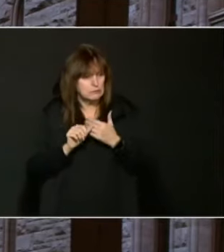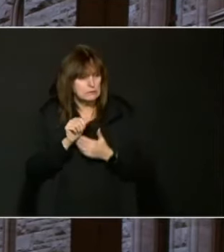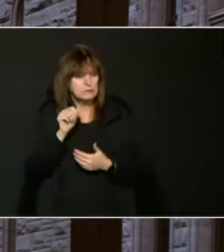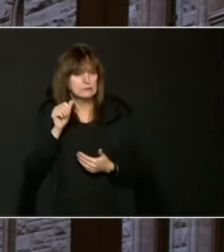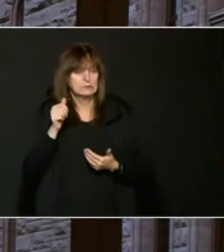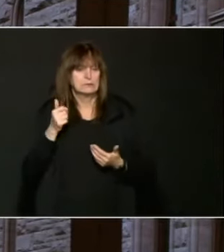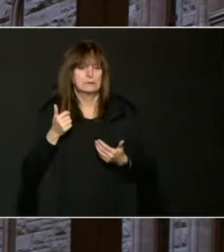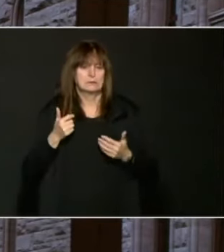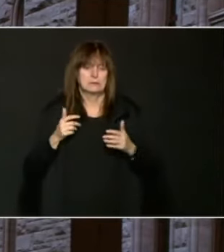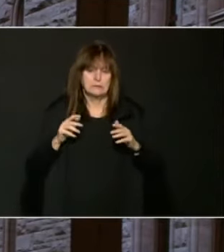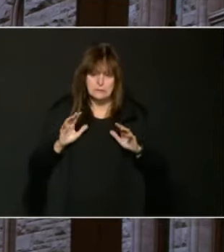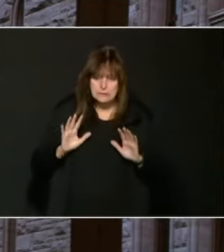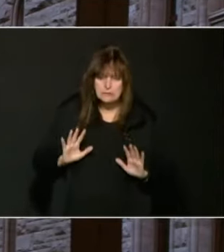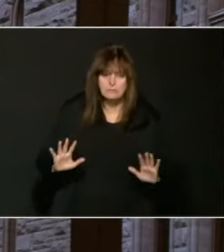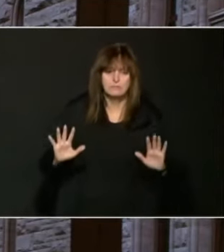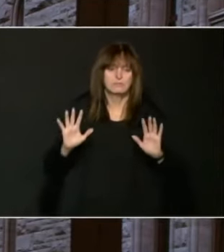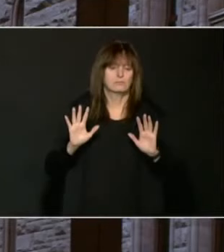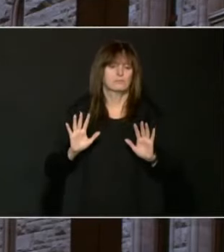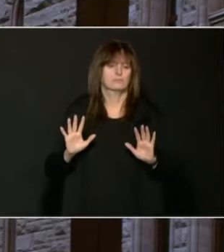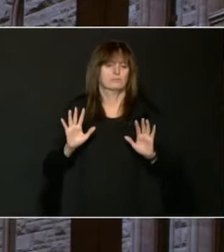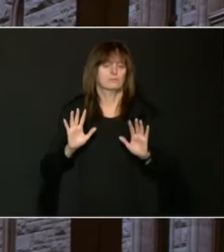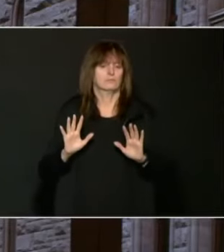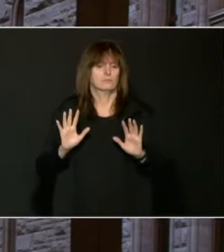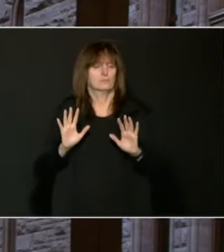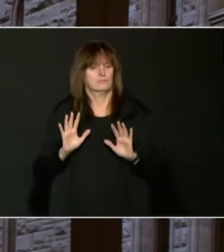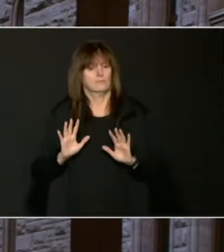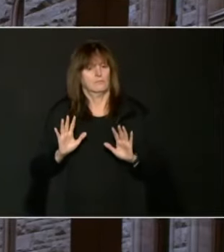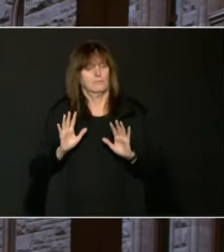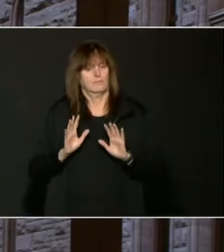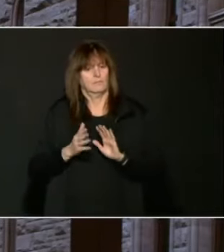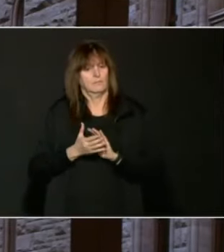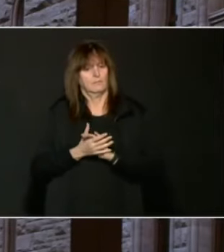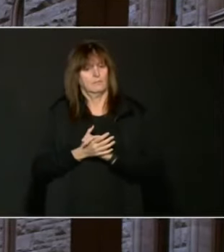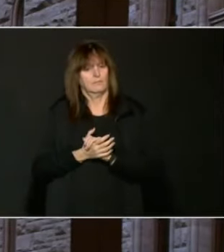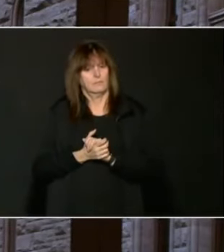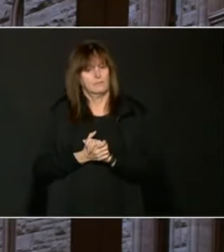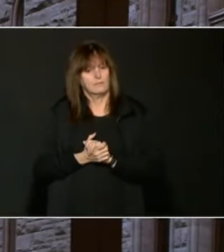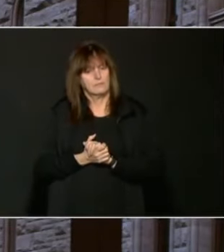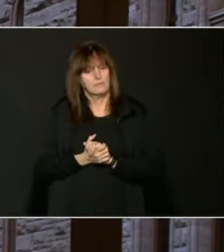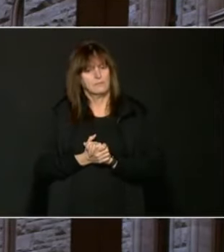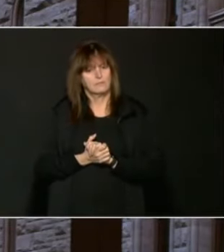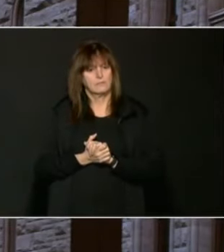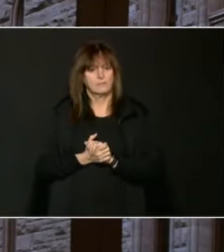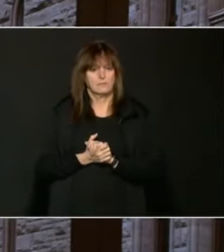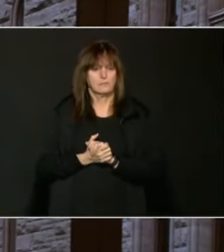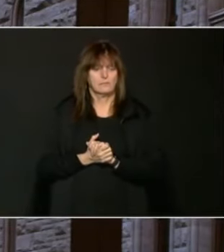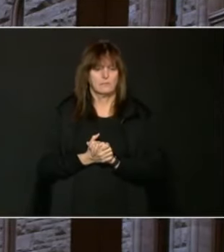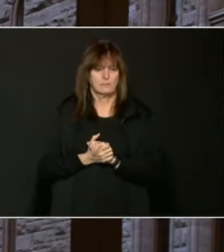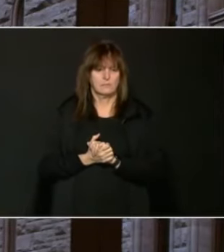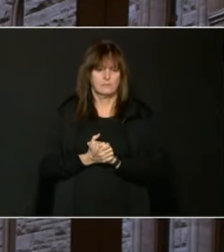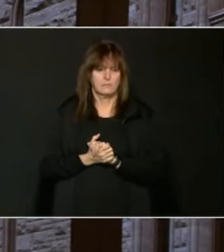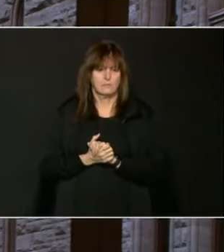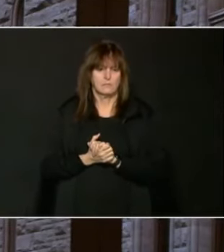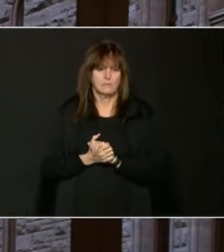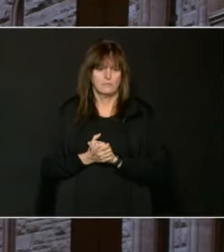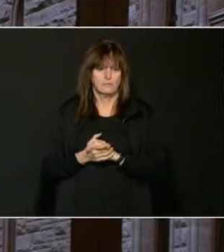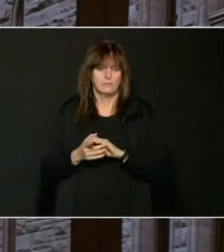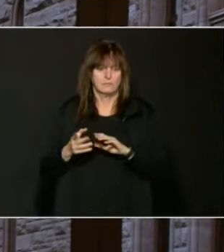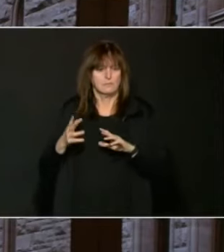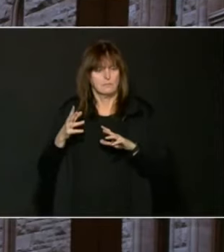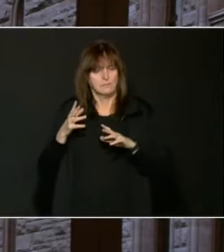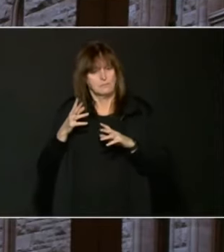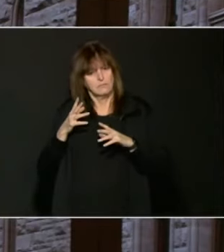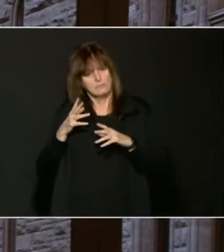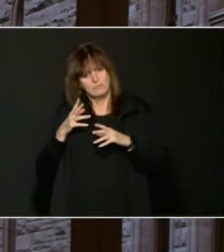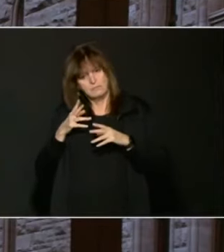we're in this crossing over where someone used the term, I guess we've been at this a year now, they called it classic COVID, as